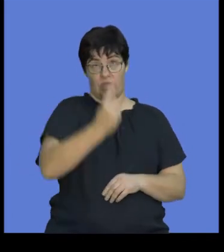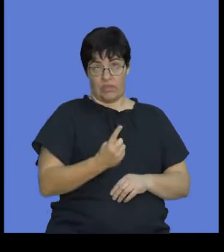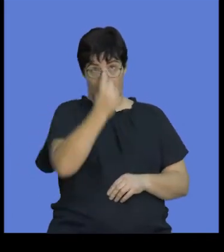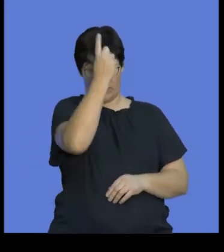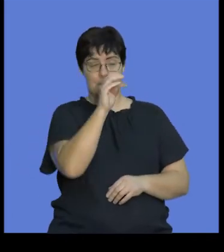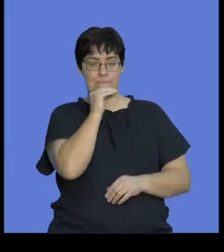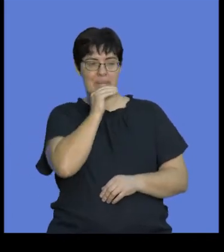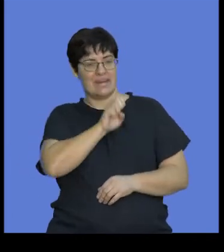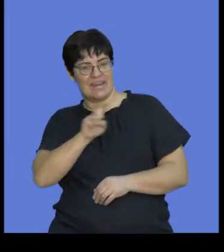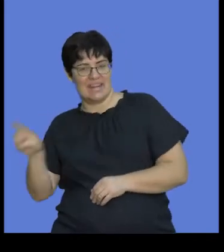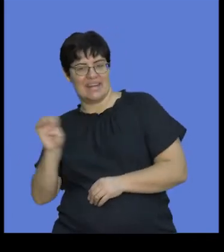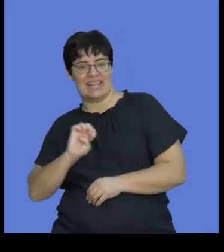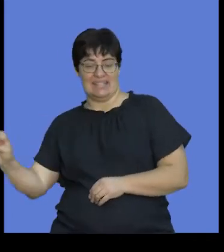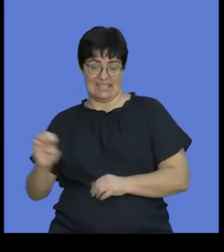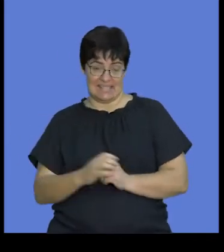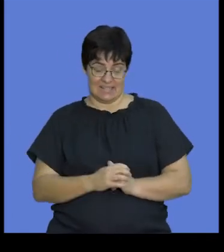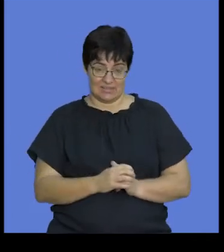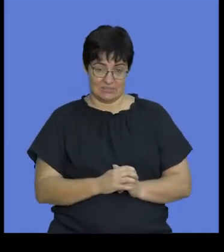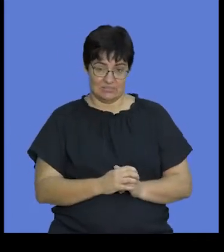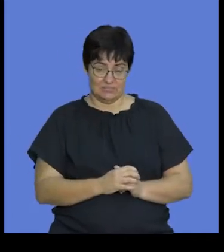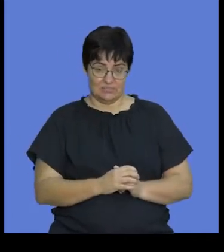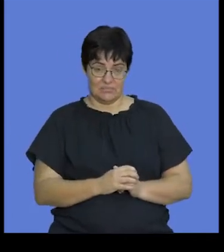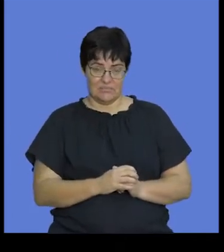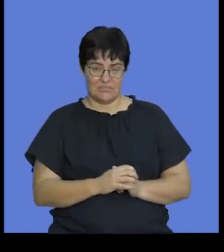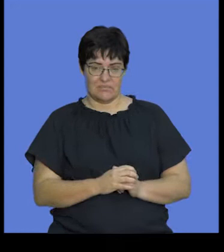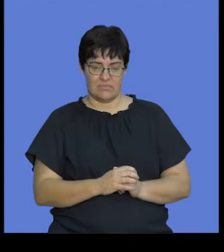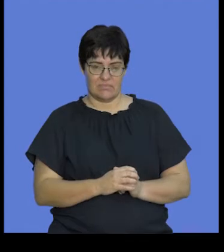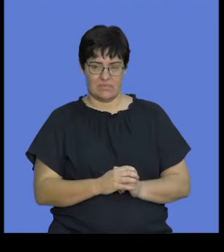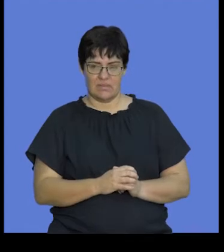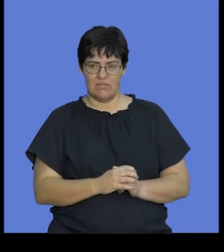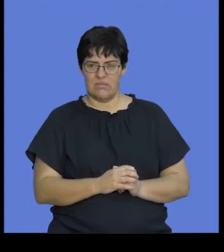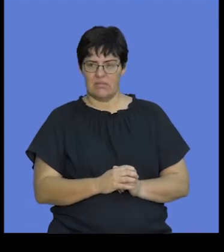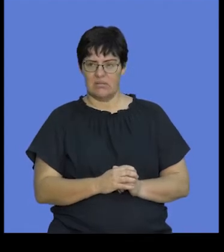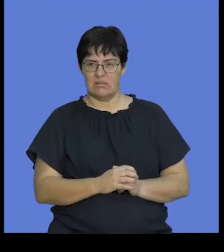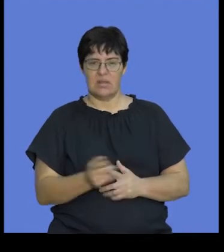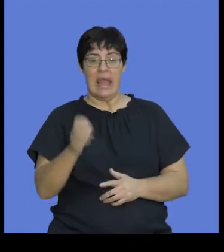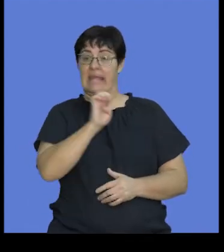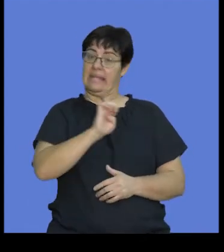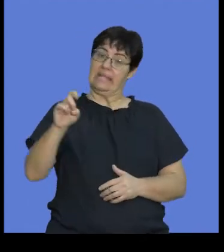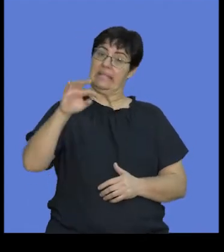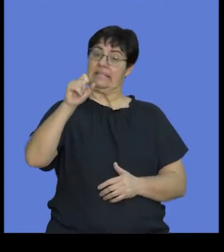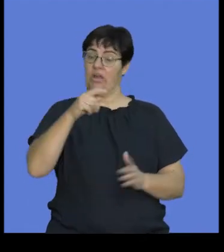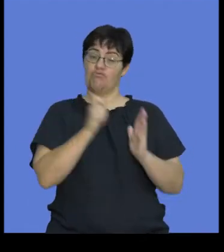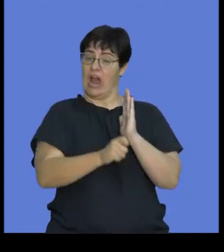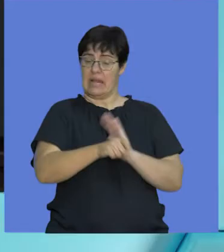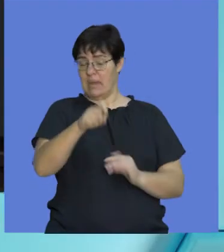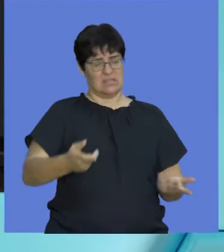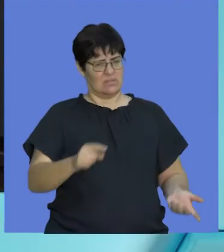north. Okay, so I know where the north is, and then that's east. You don't have to write the word